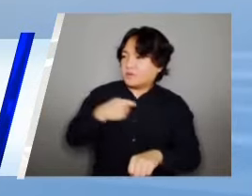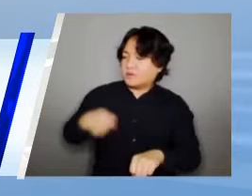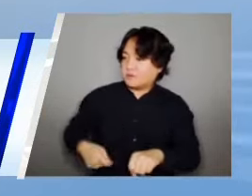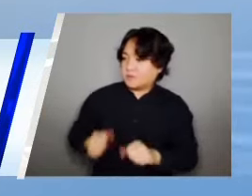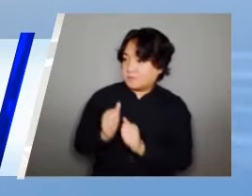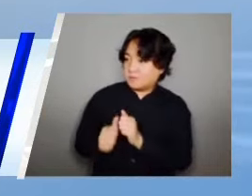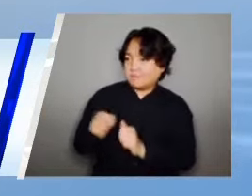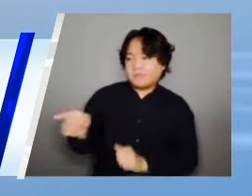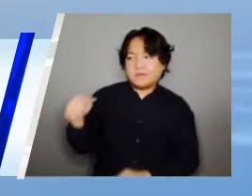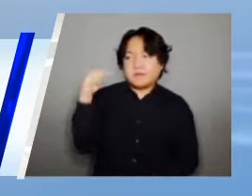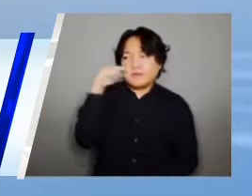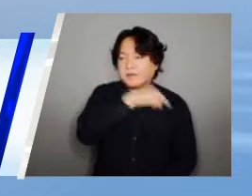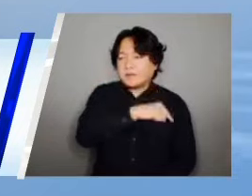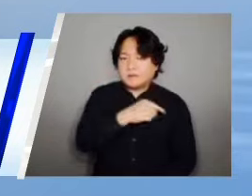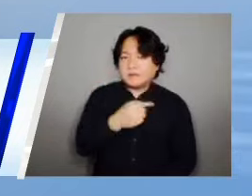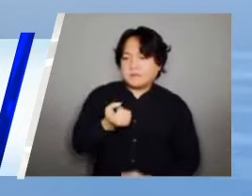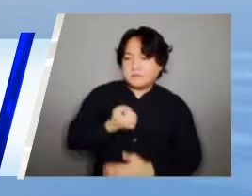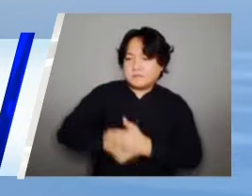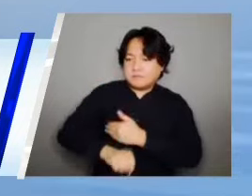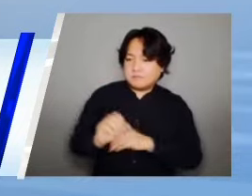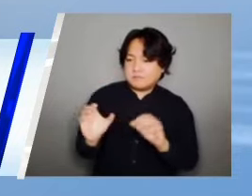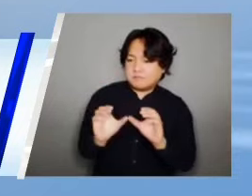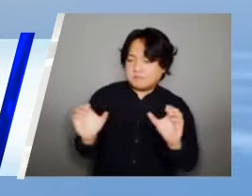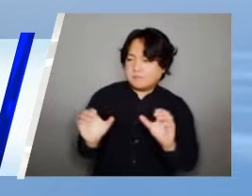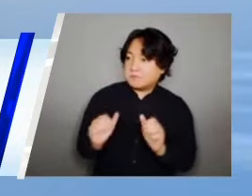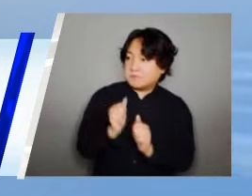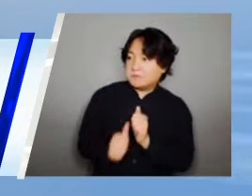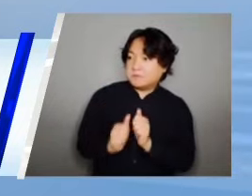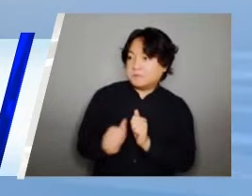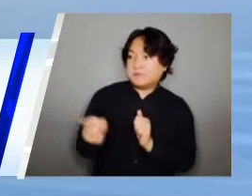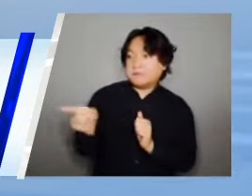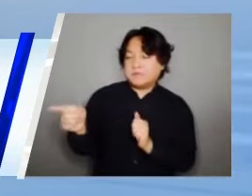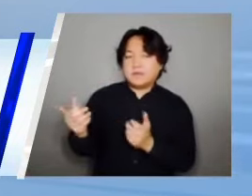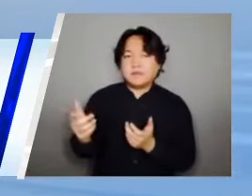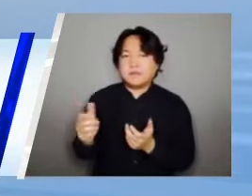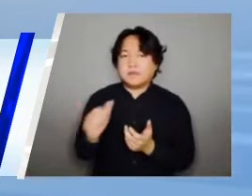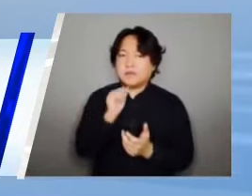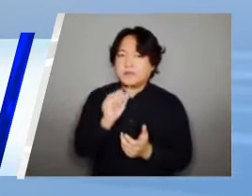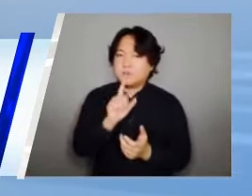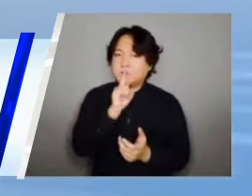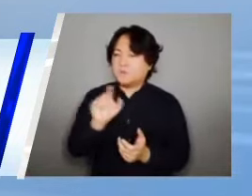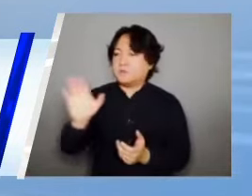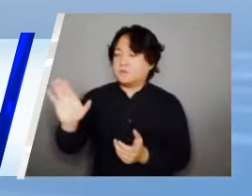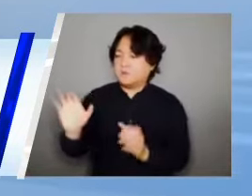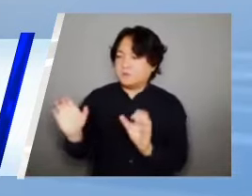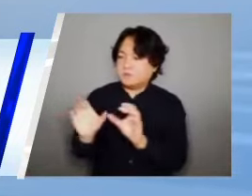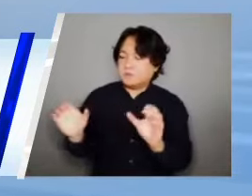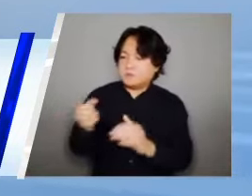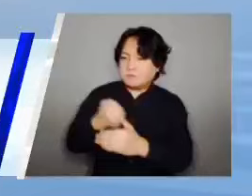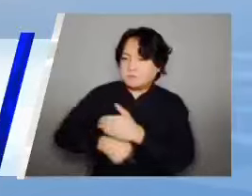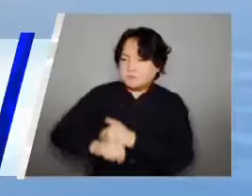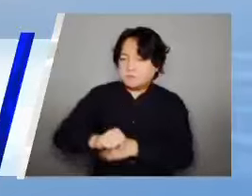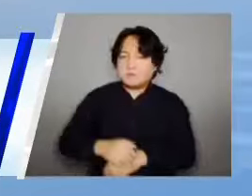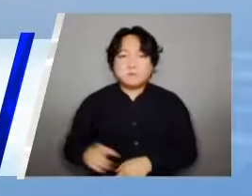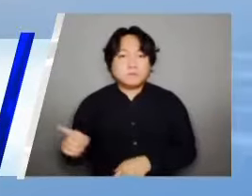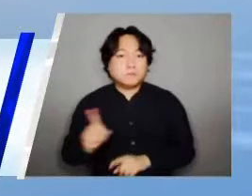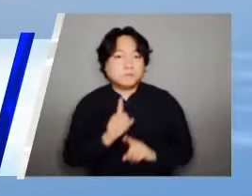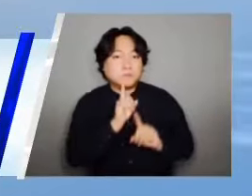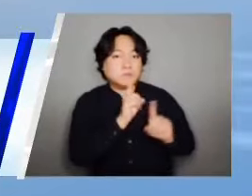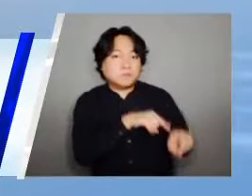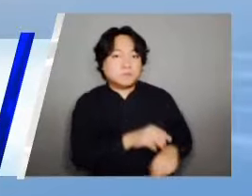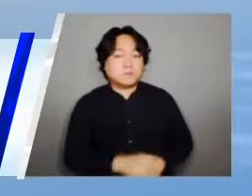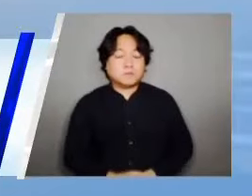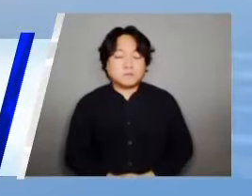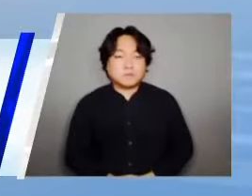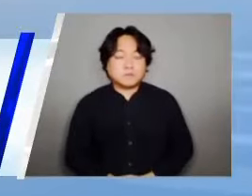certificate is isa pang patunay na irregular yung birth certificate niyo tong my